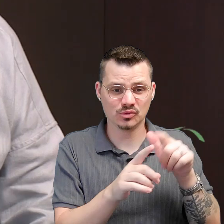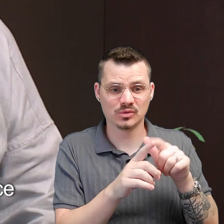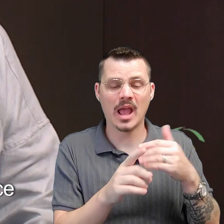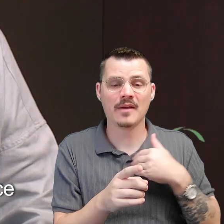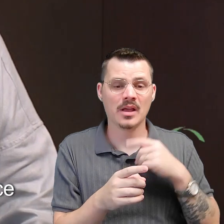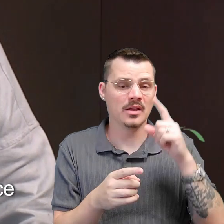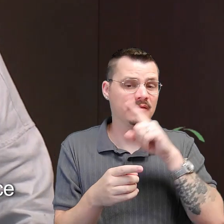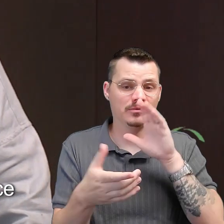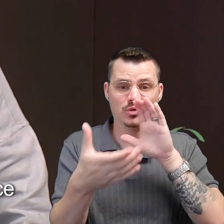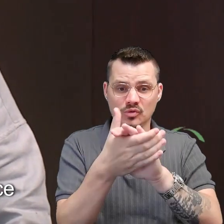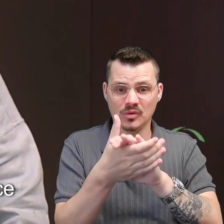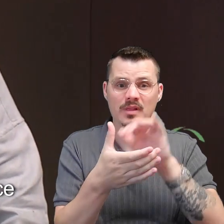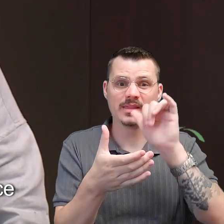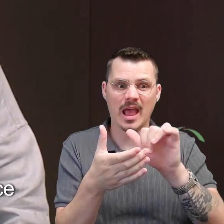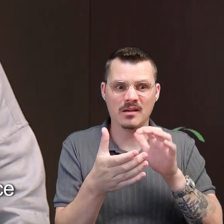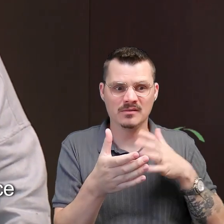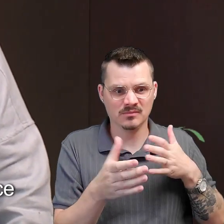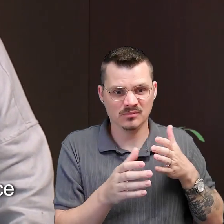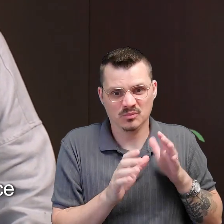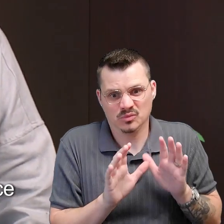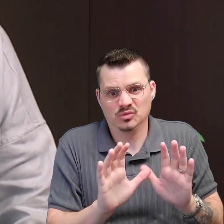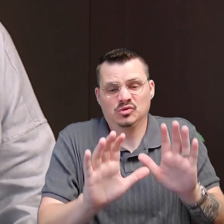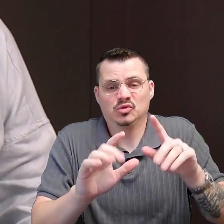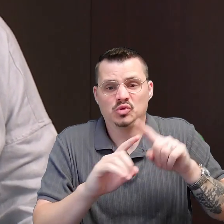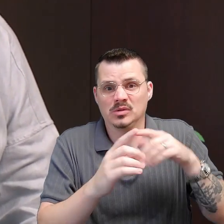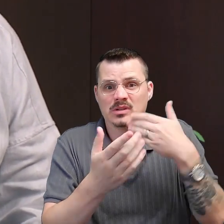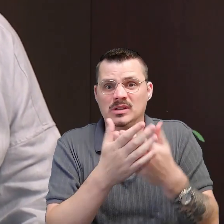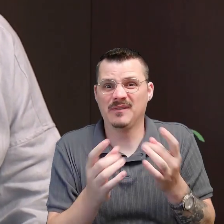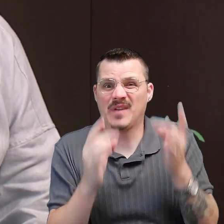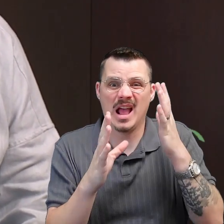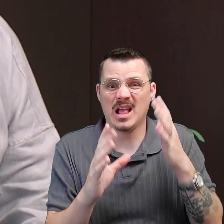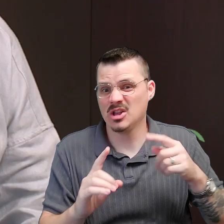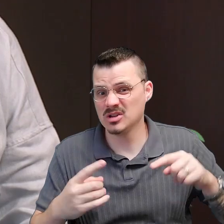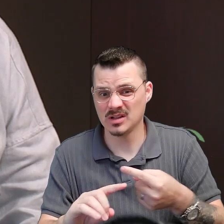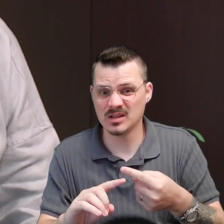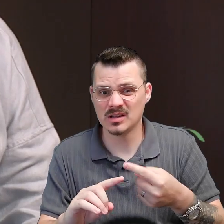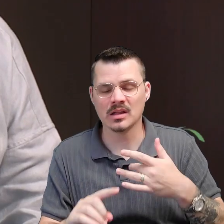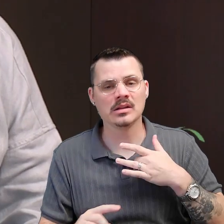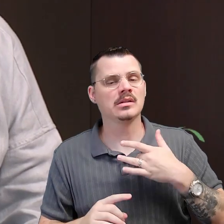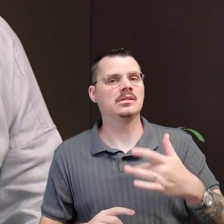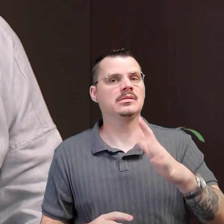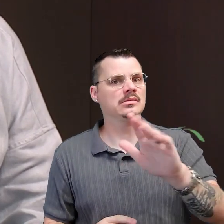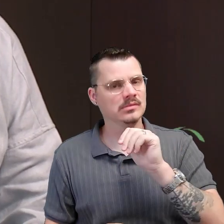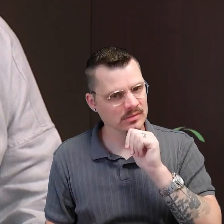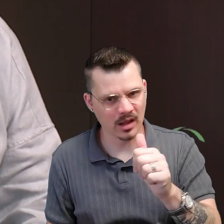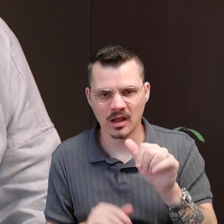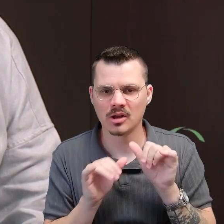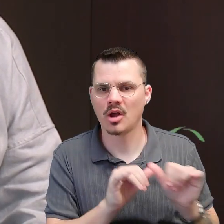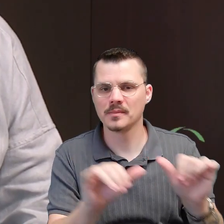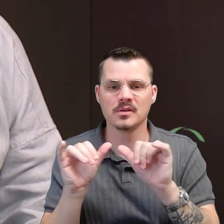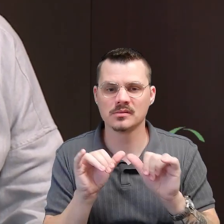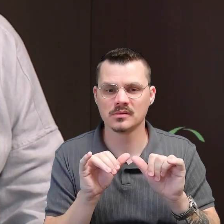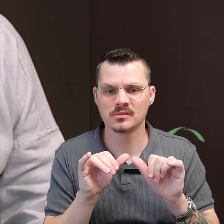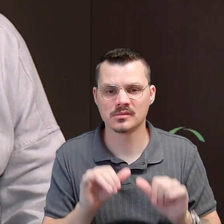having delusions that drive them to violence is really, really, really uncommon.